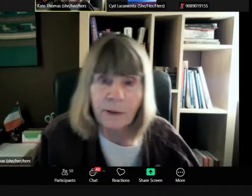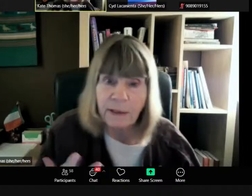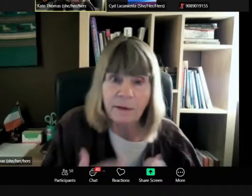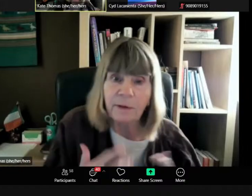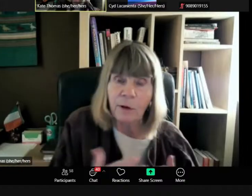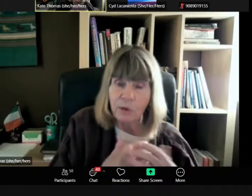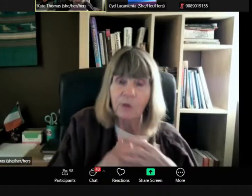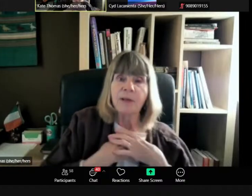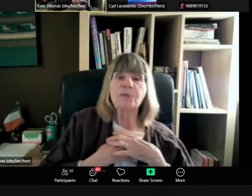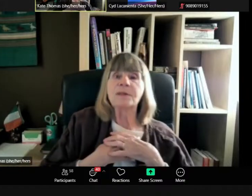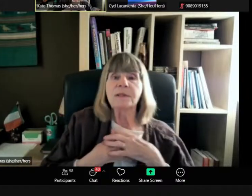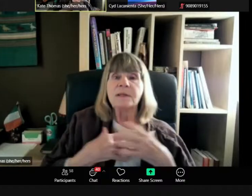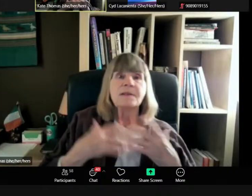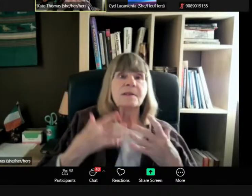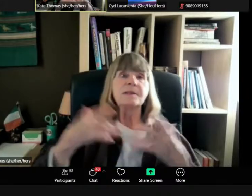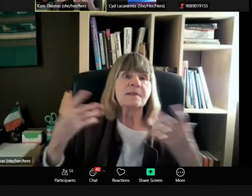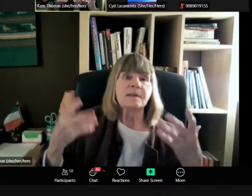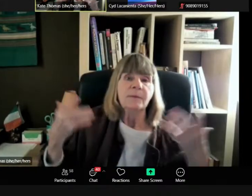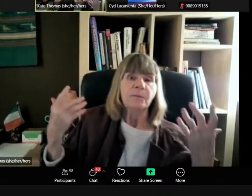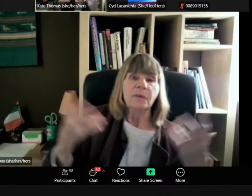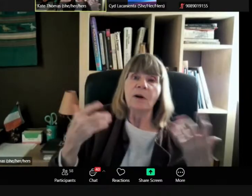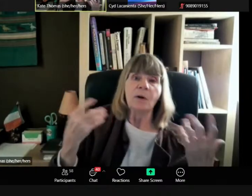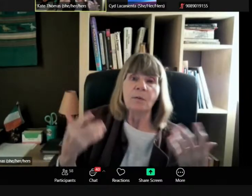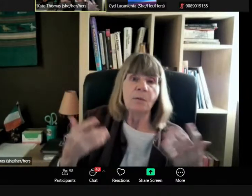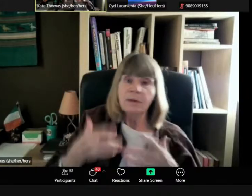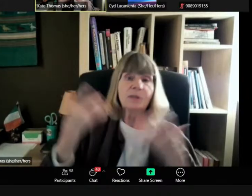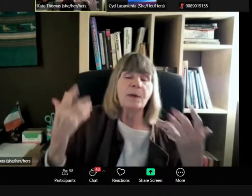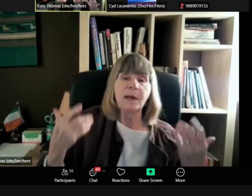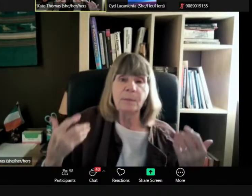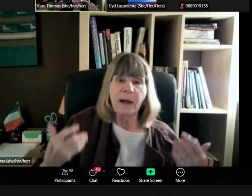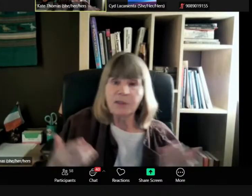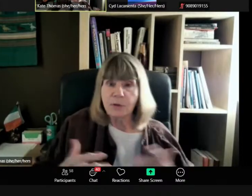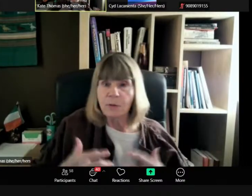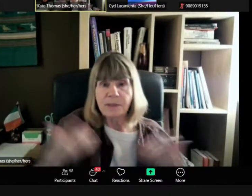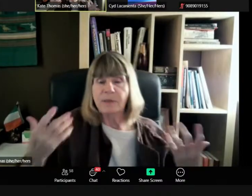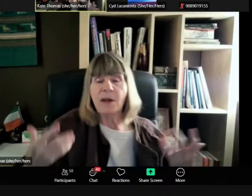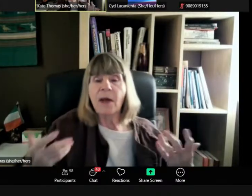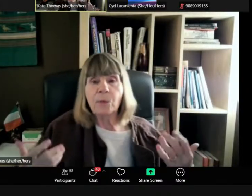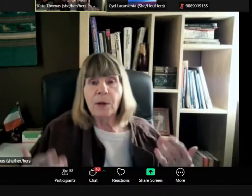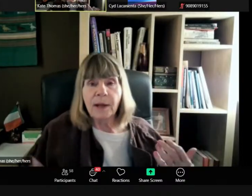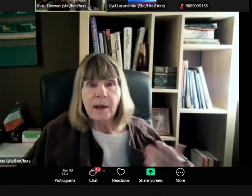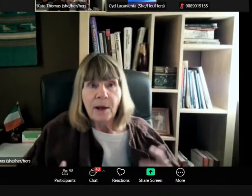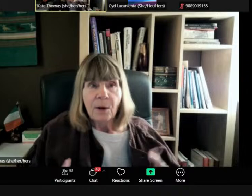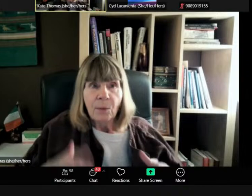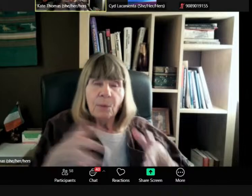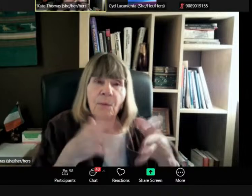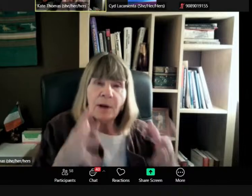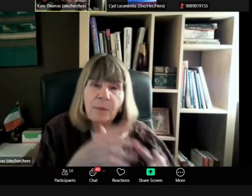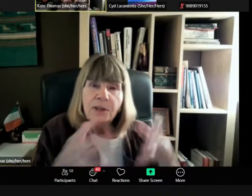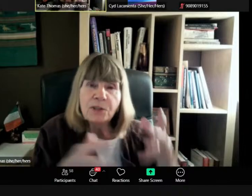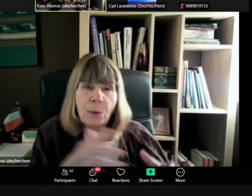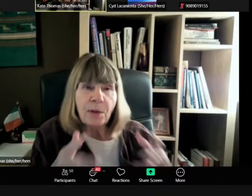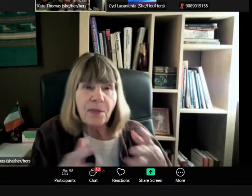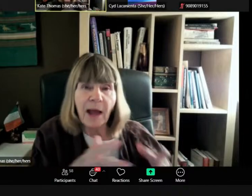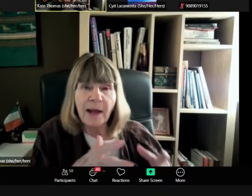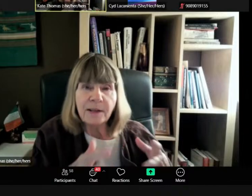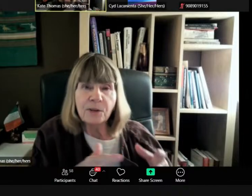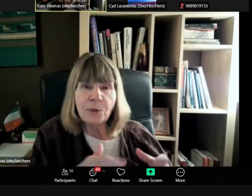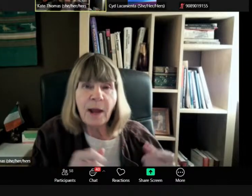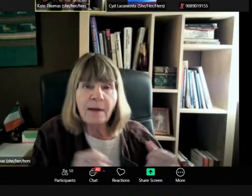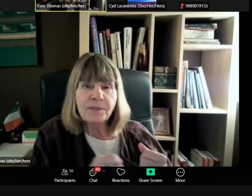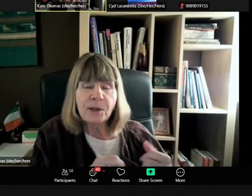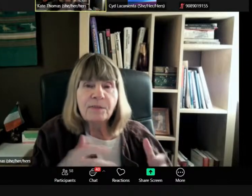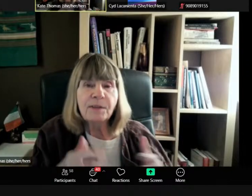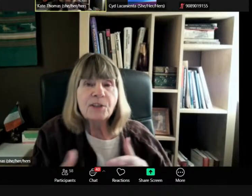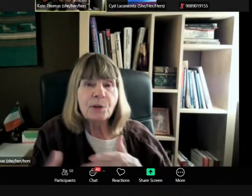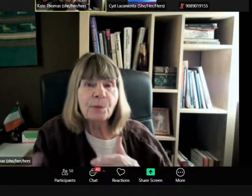could probably, what your interest is, you know, once a week at best, or once every other week. What can we do with that? You